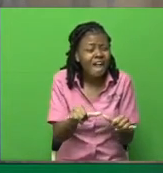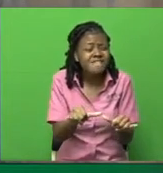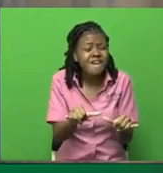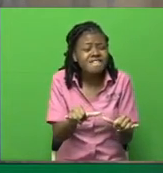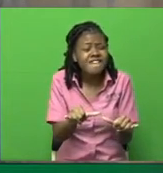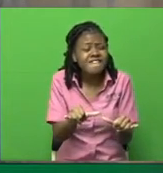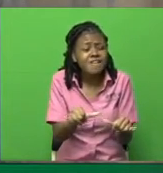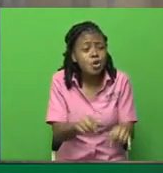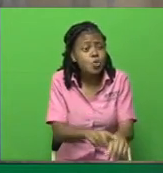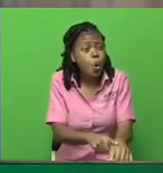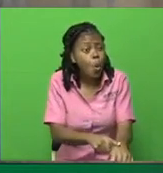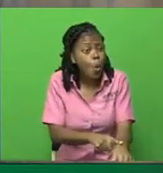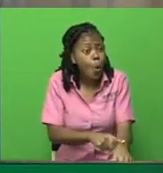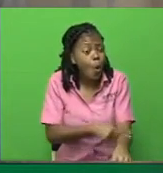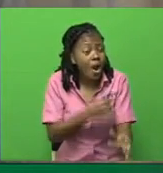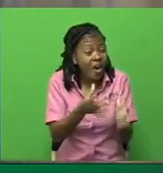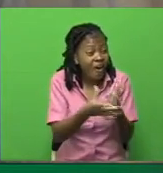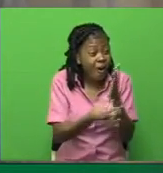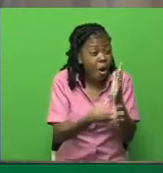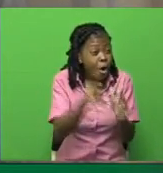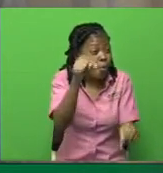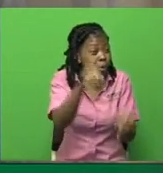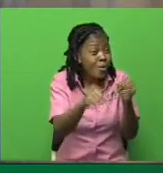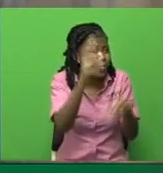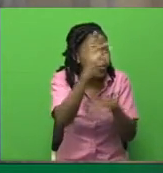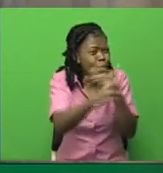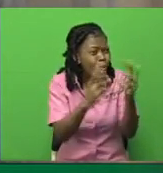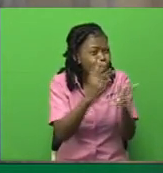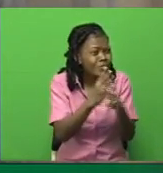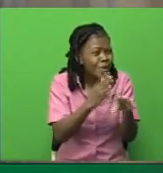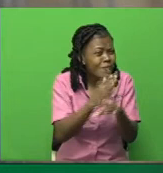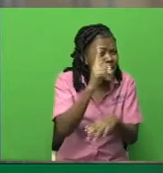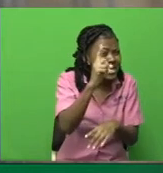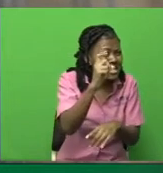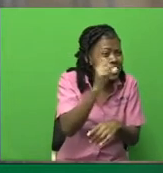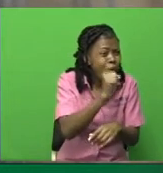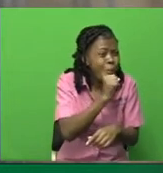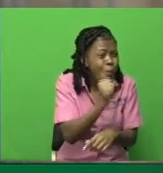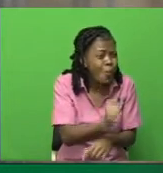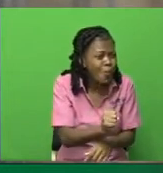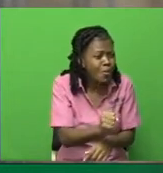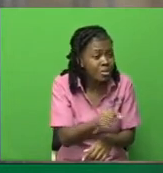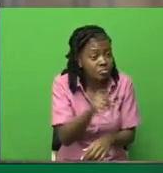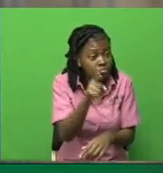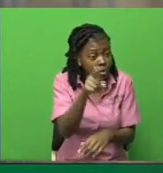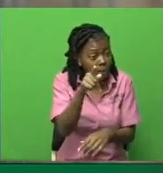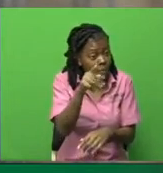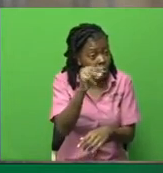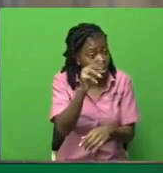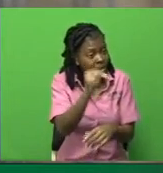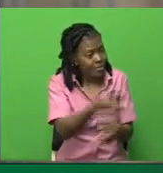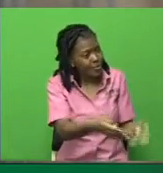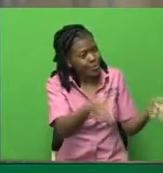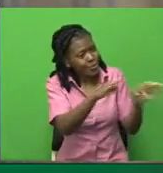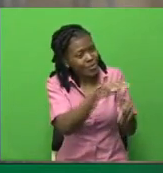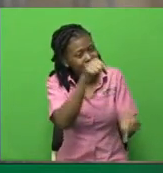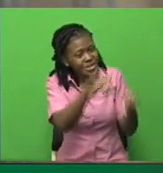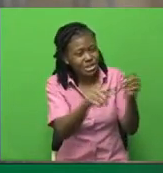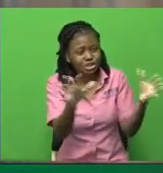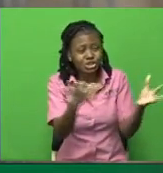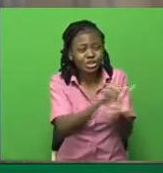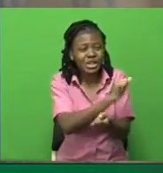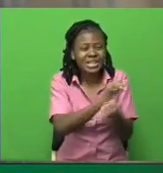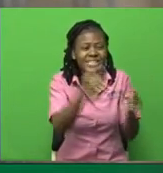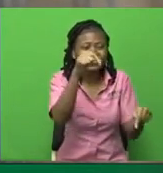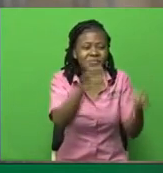100 years old and you put the light out on that industry you have decimated energy sector you have placed the